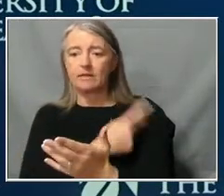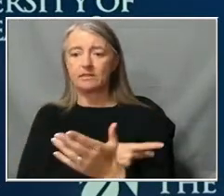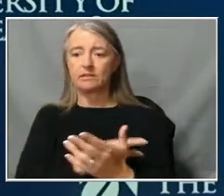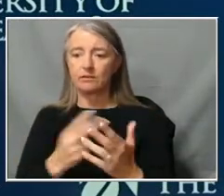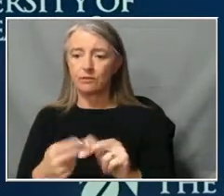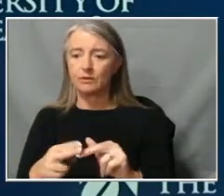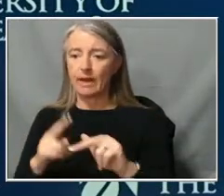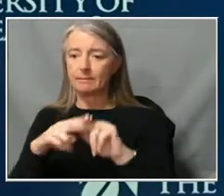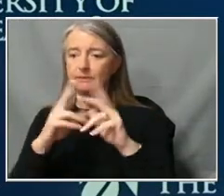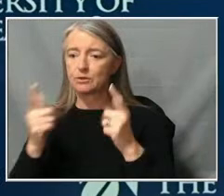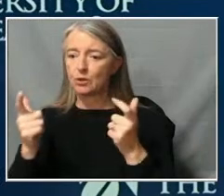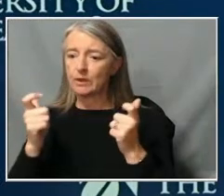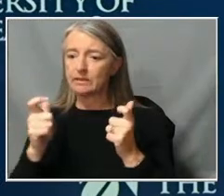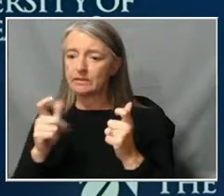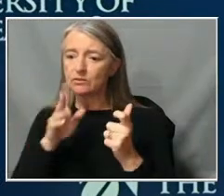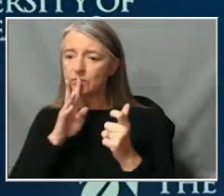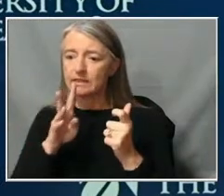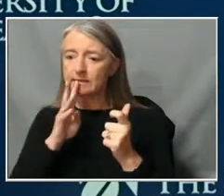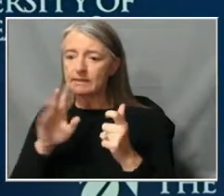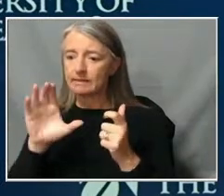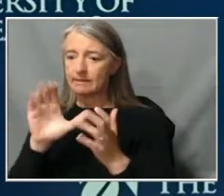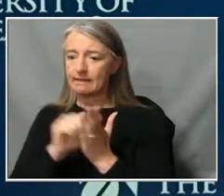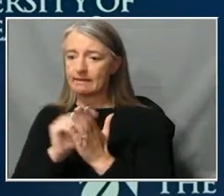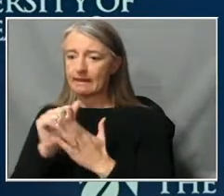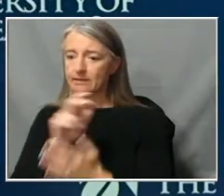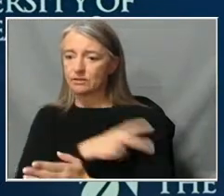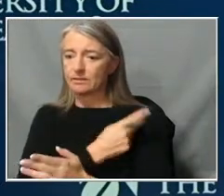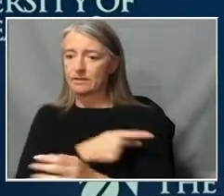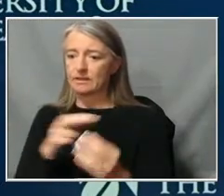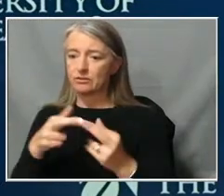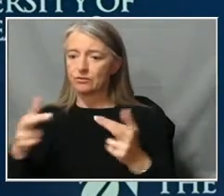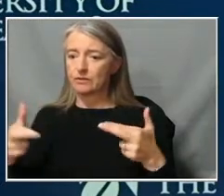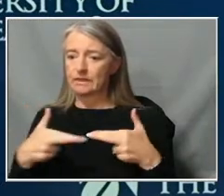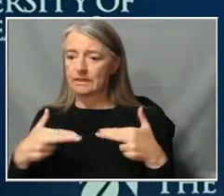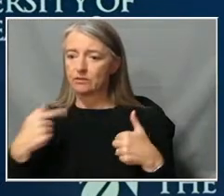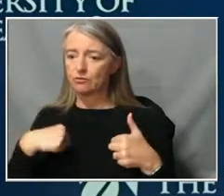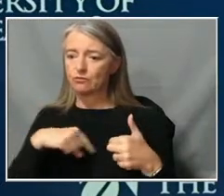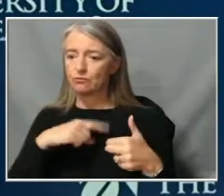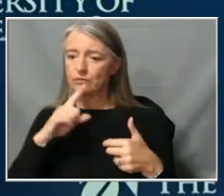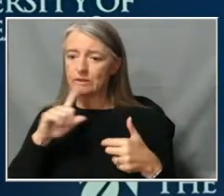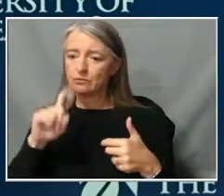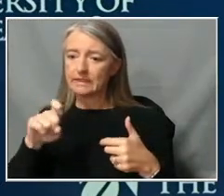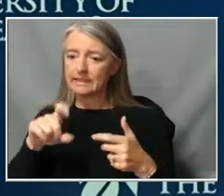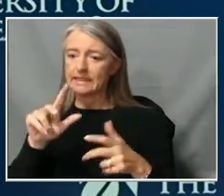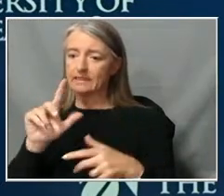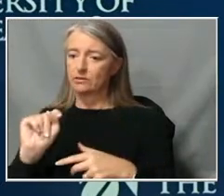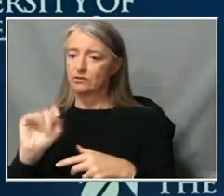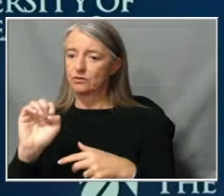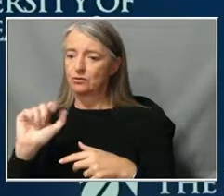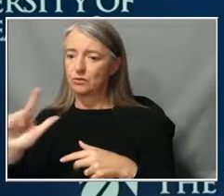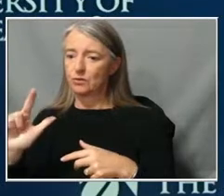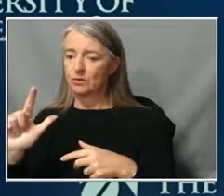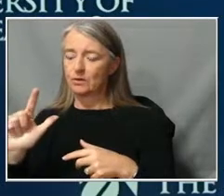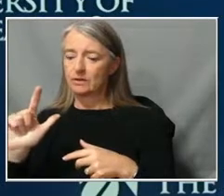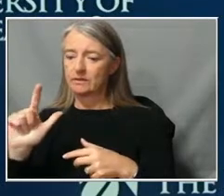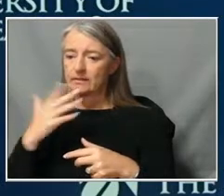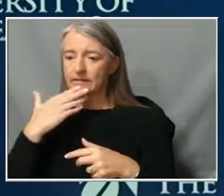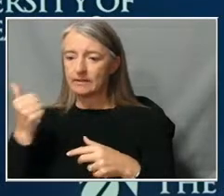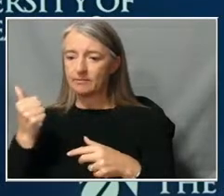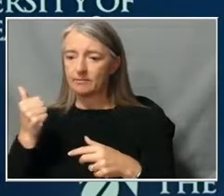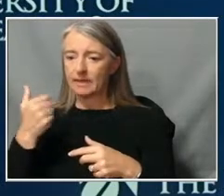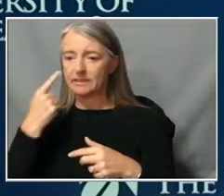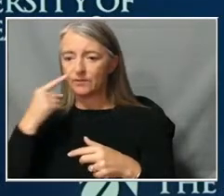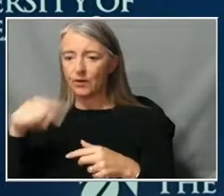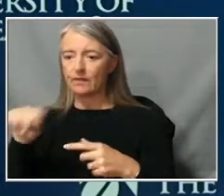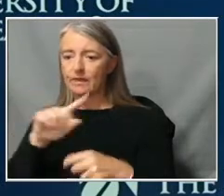quickly really speaks to the fact that the cancer patients in this region really needed this tool, and that's the best for these